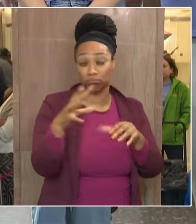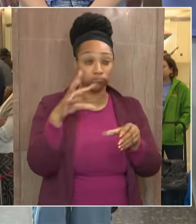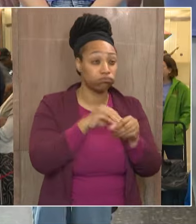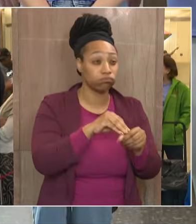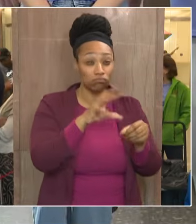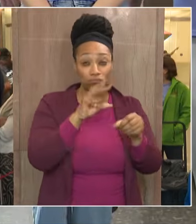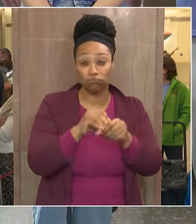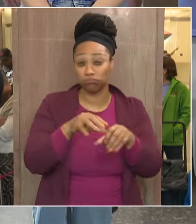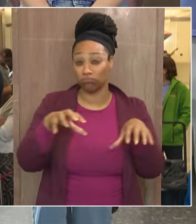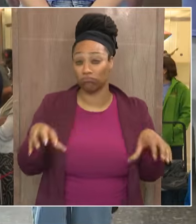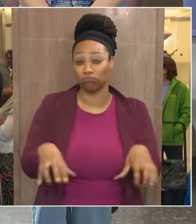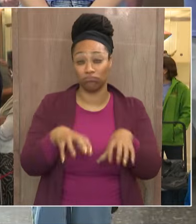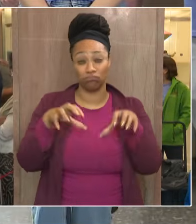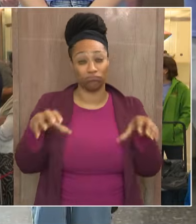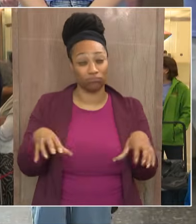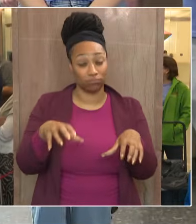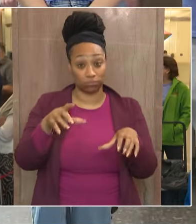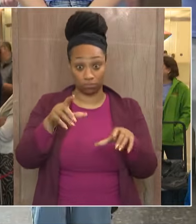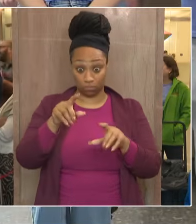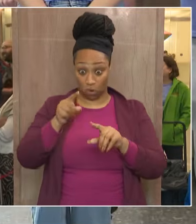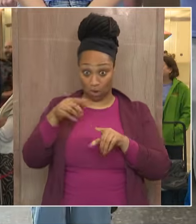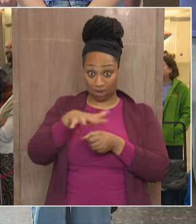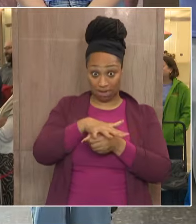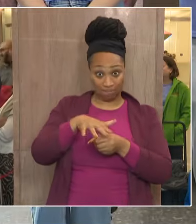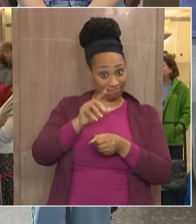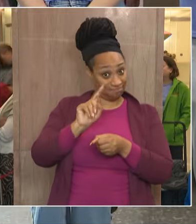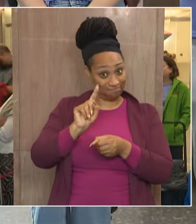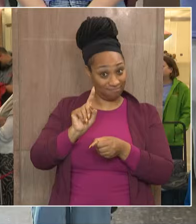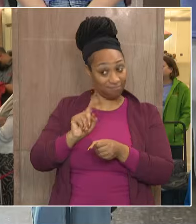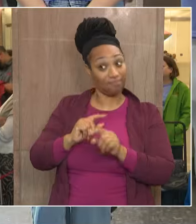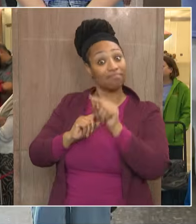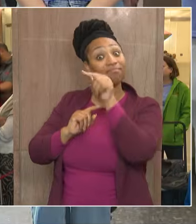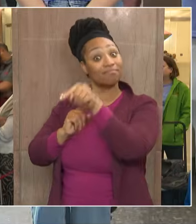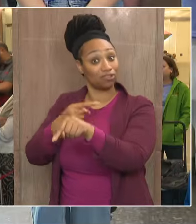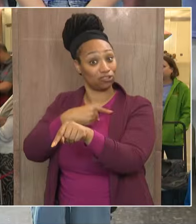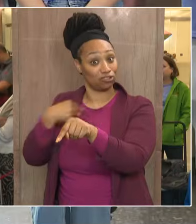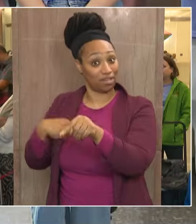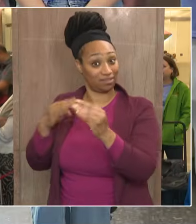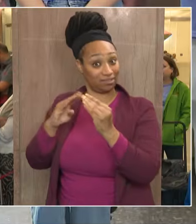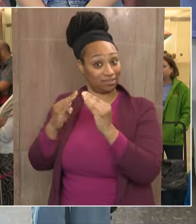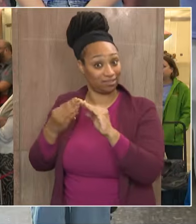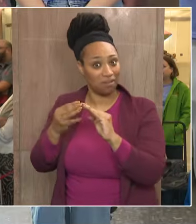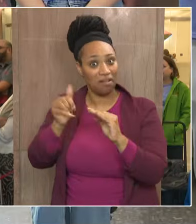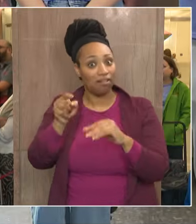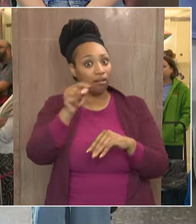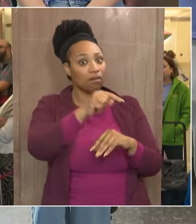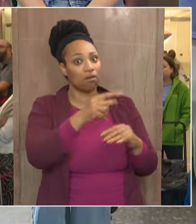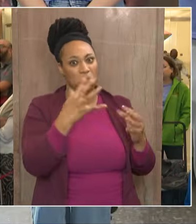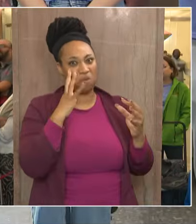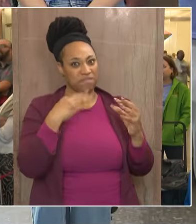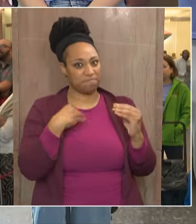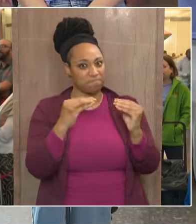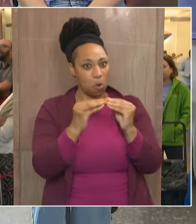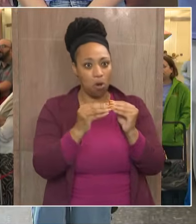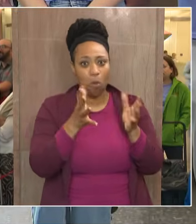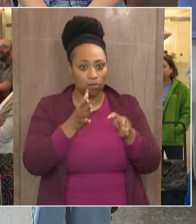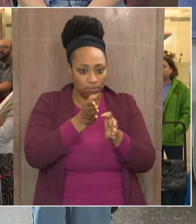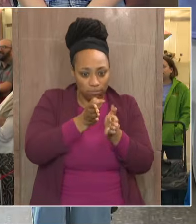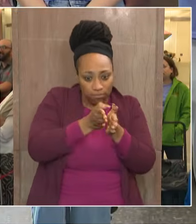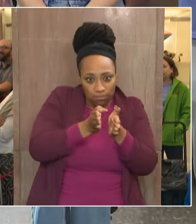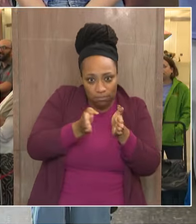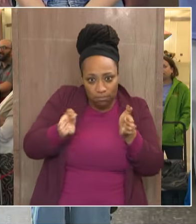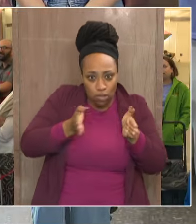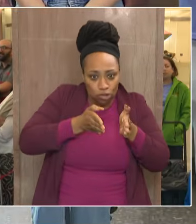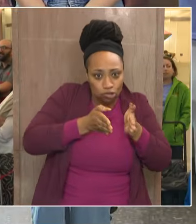neighborhood to bring together some streetscape guidelines to really enliven and support all the major investments that are happening